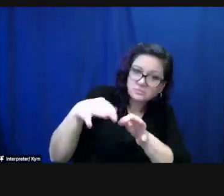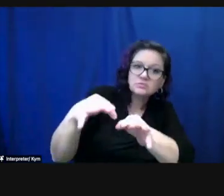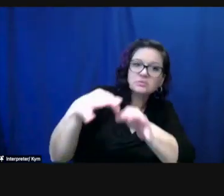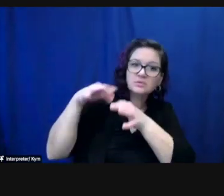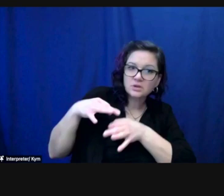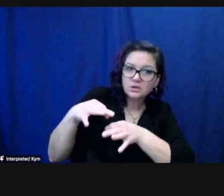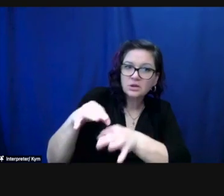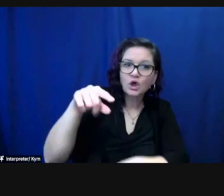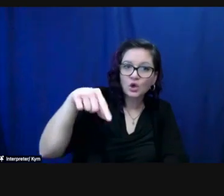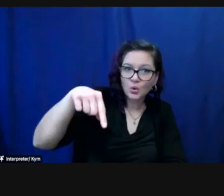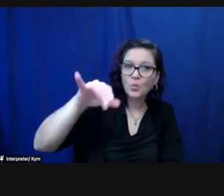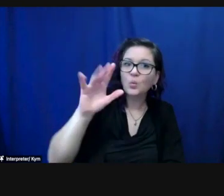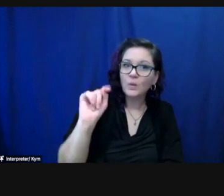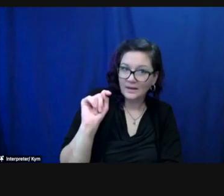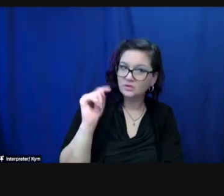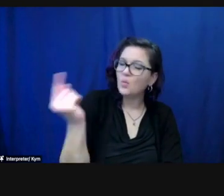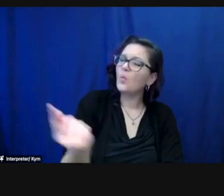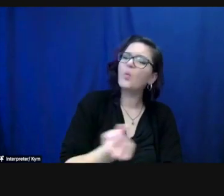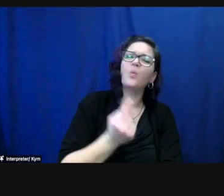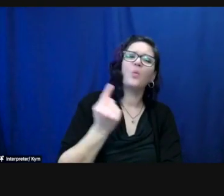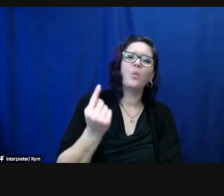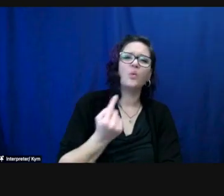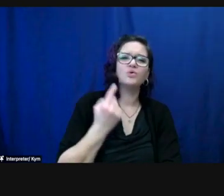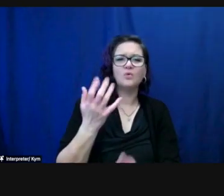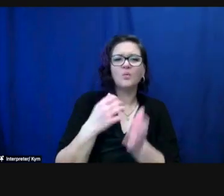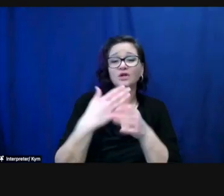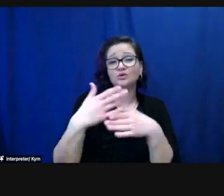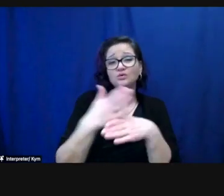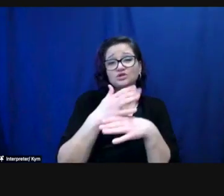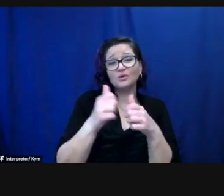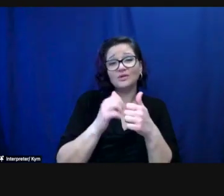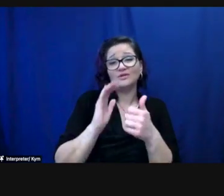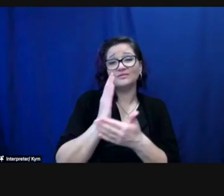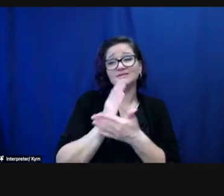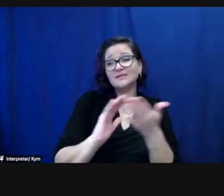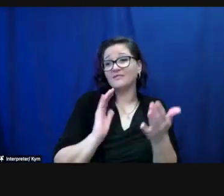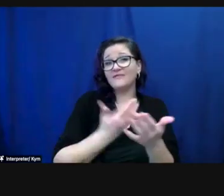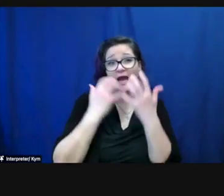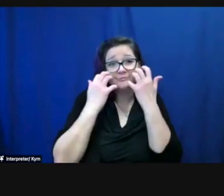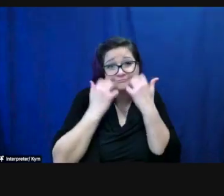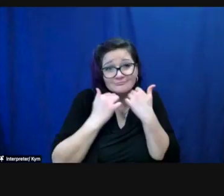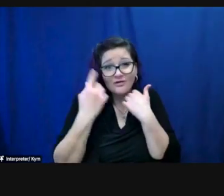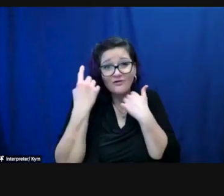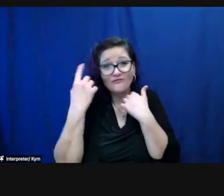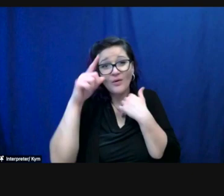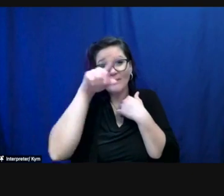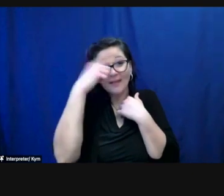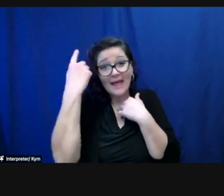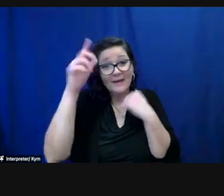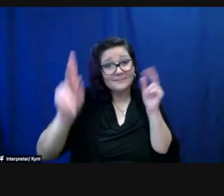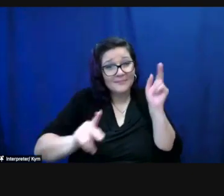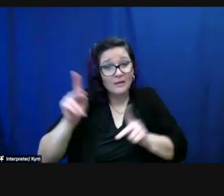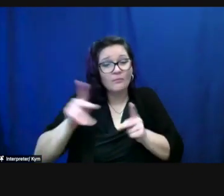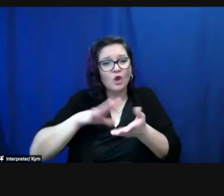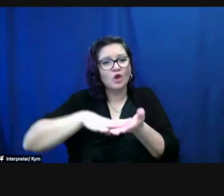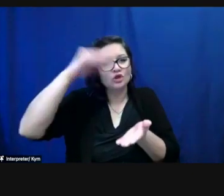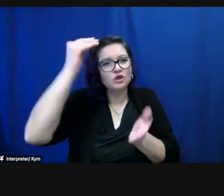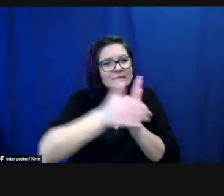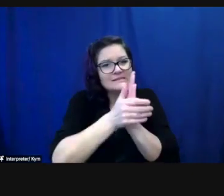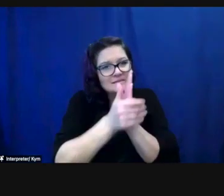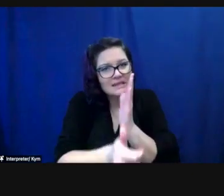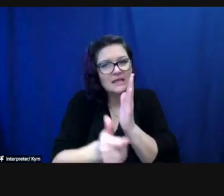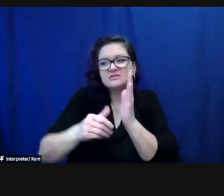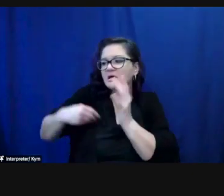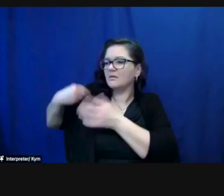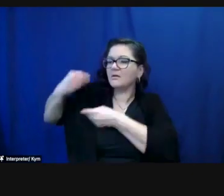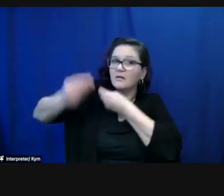everything. So just wanted to share with you some of our treasures from Black folks learning skills being passed down